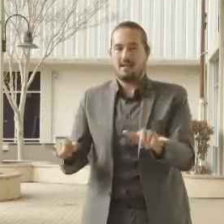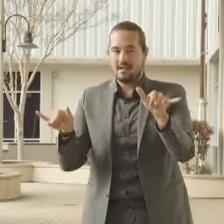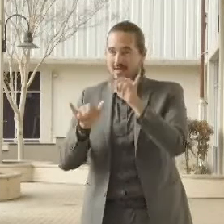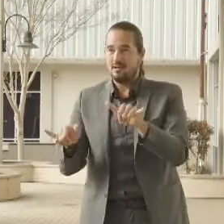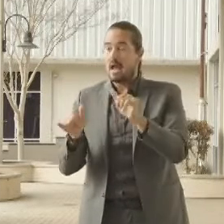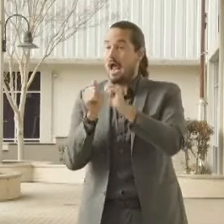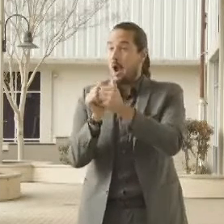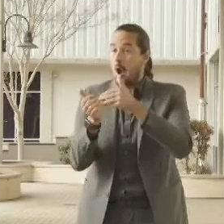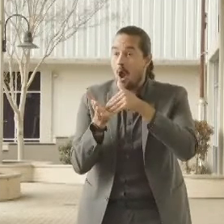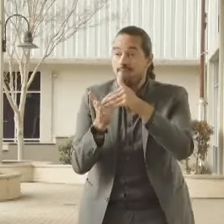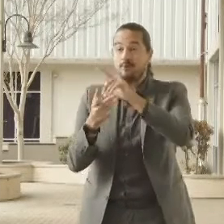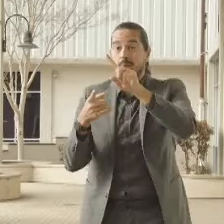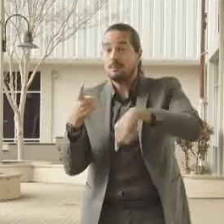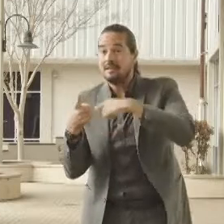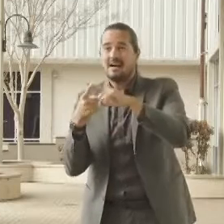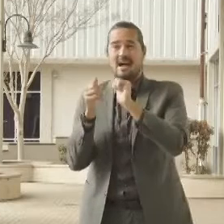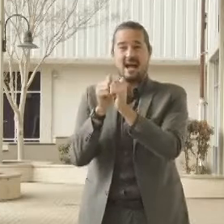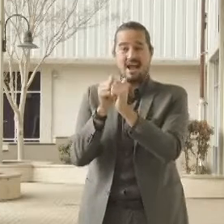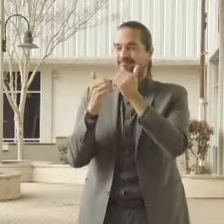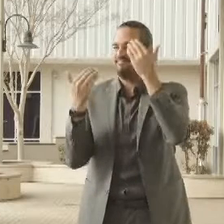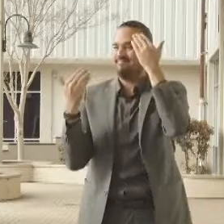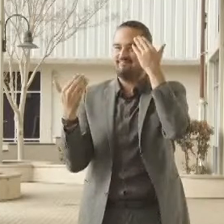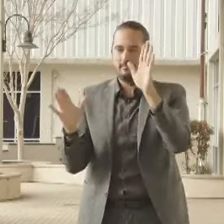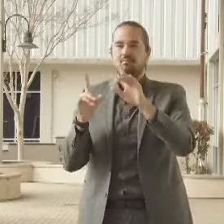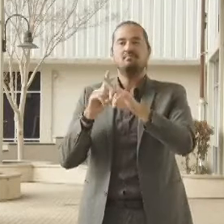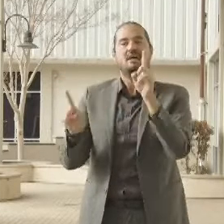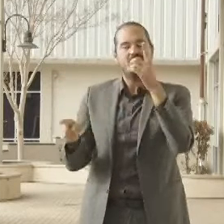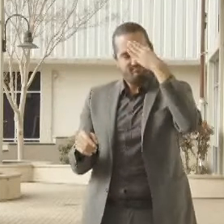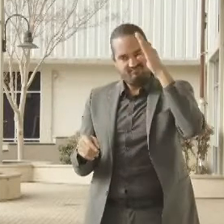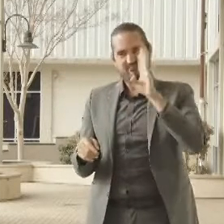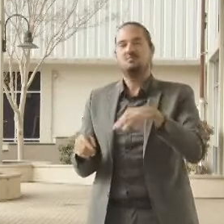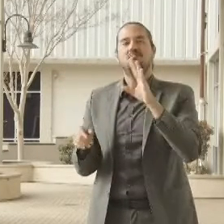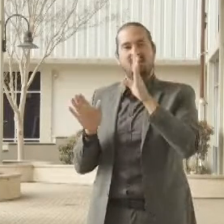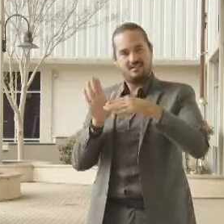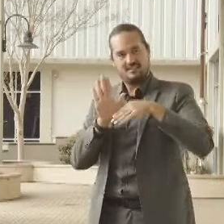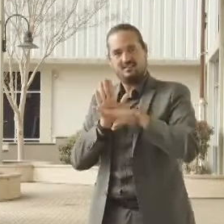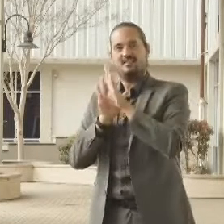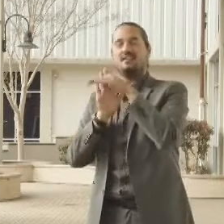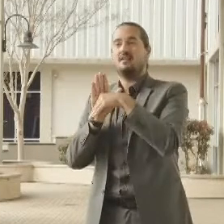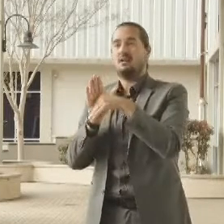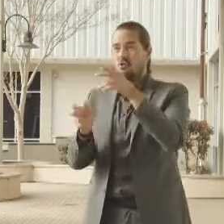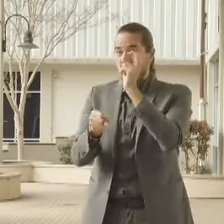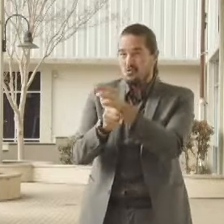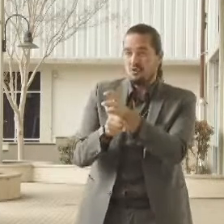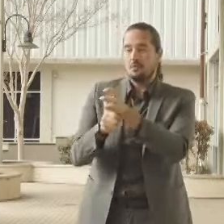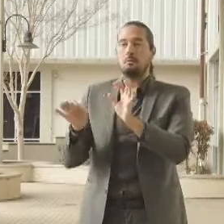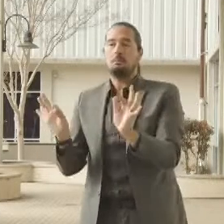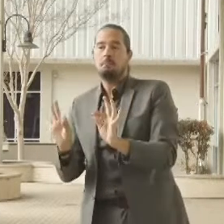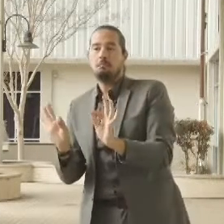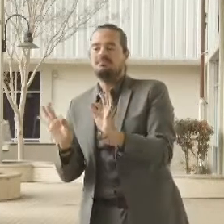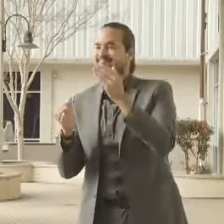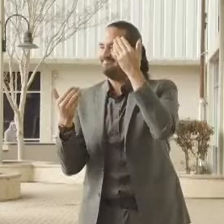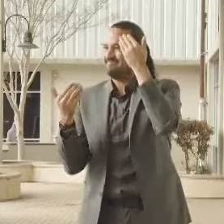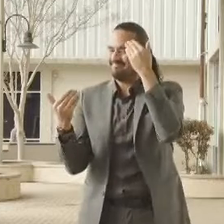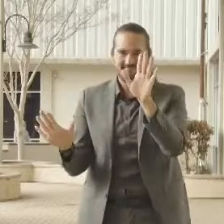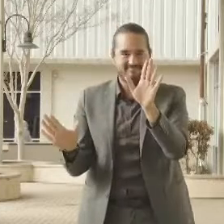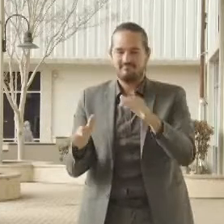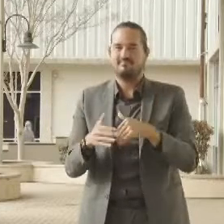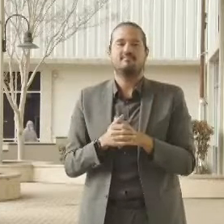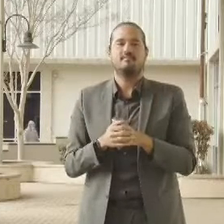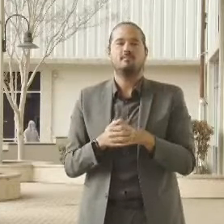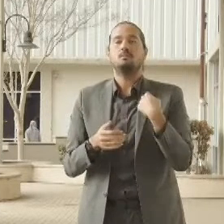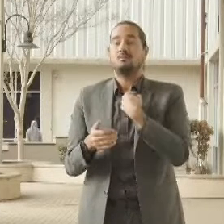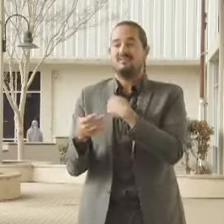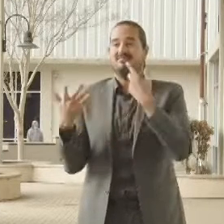will come and how difficult or relatively easy those peaks will be, but we do know that they'll come.